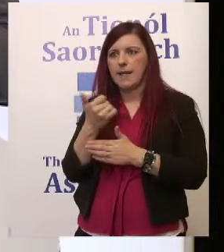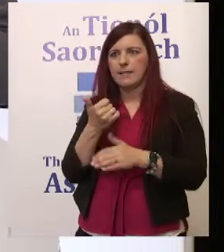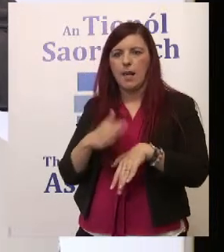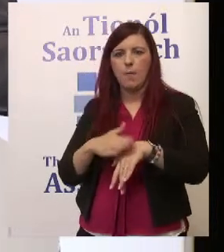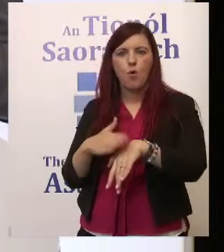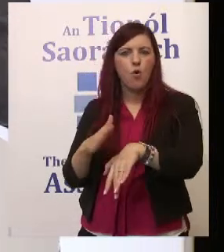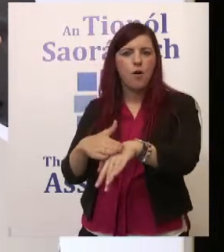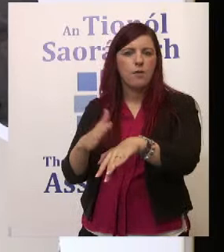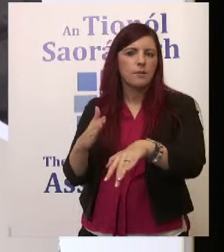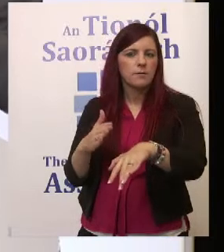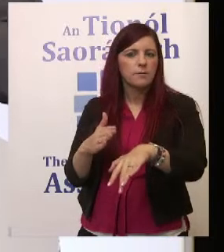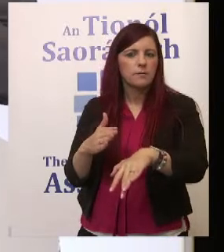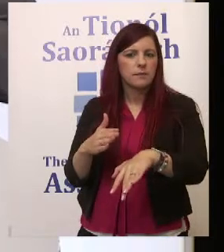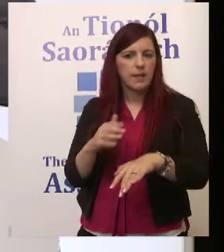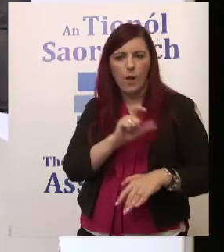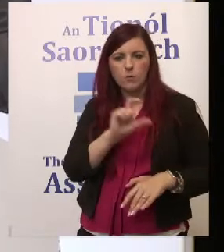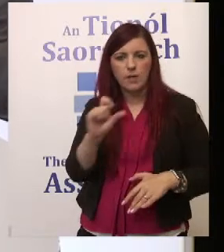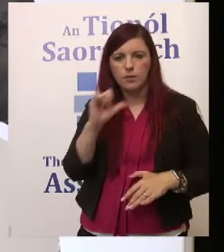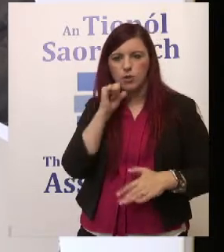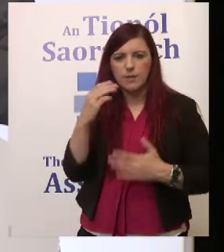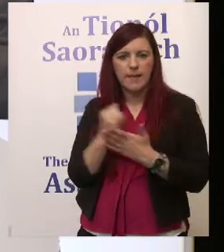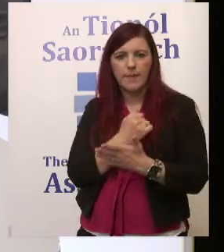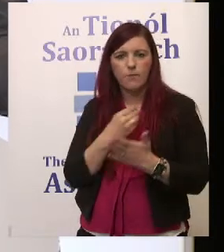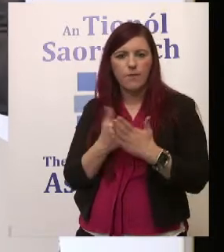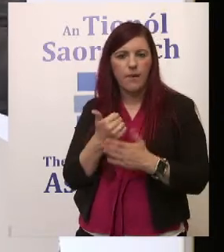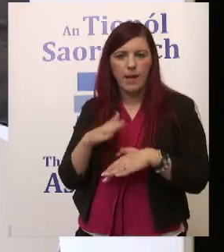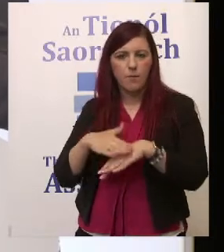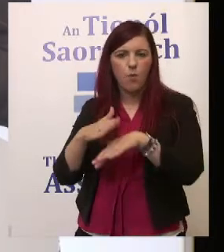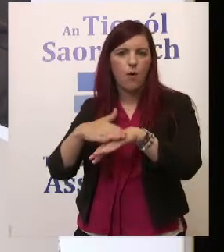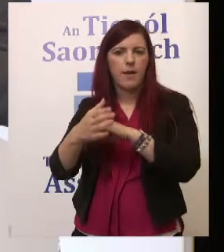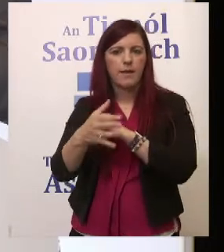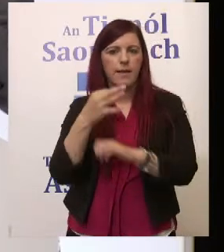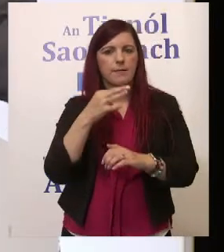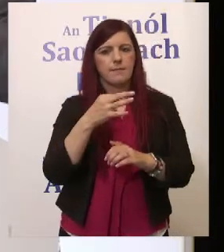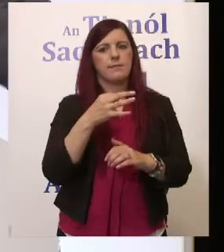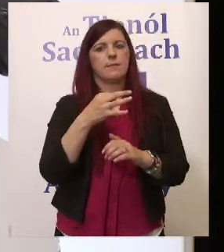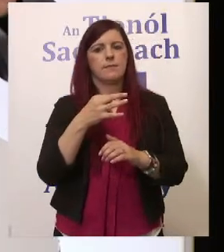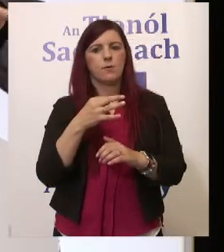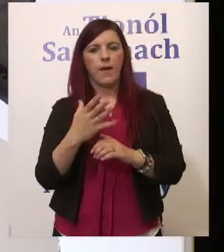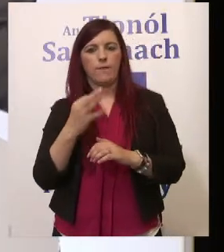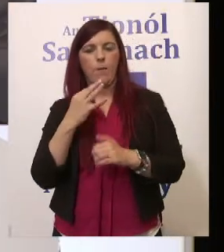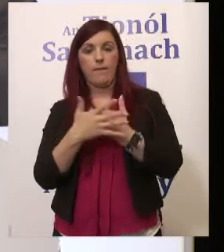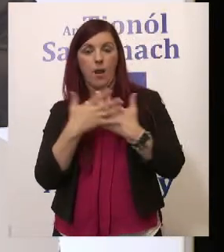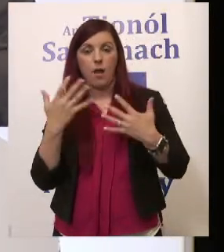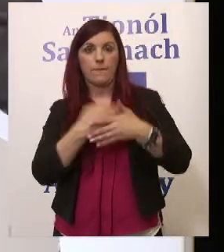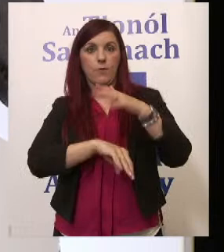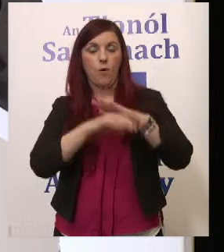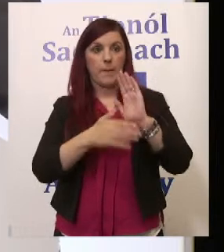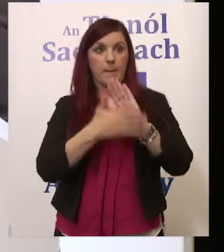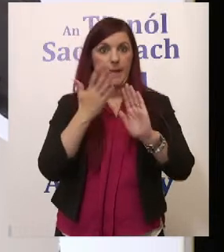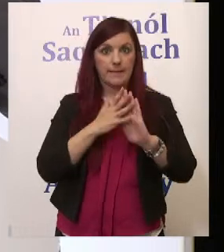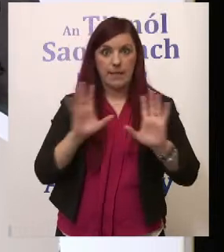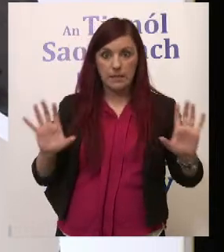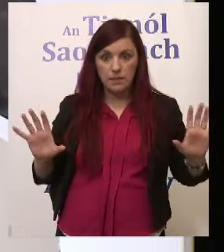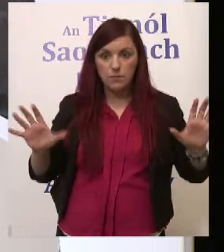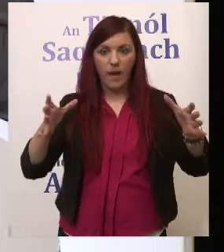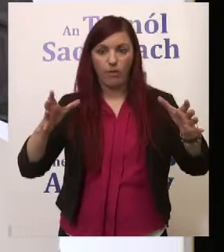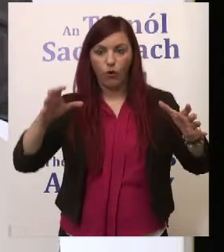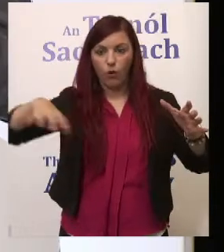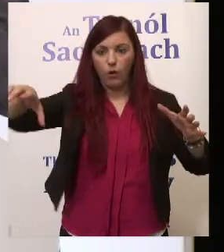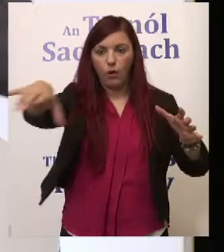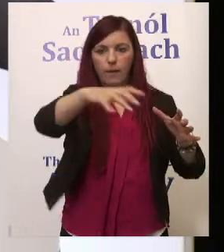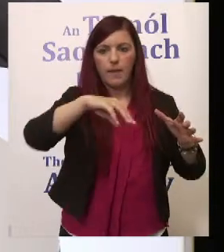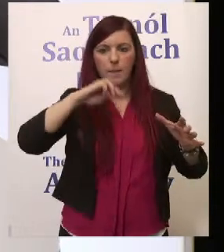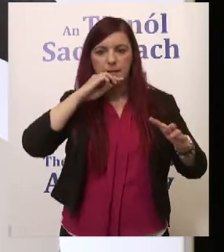City Council no longer gets. And given the concentration of government buildings within a lot of Dublin, that actually affects how much can